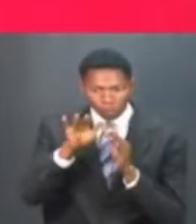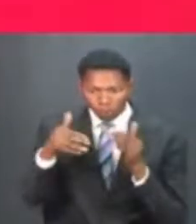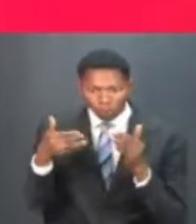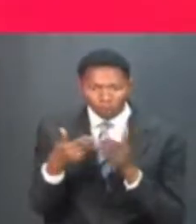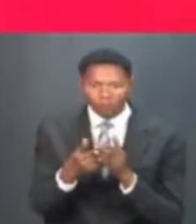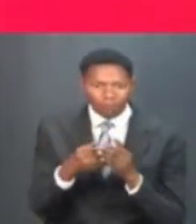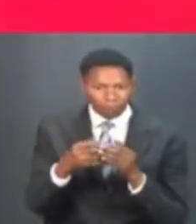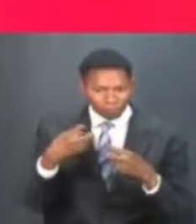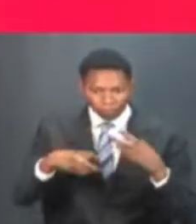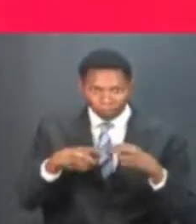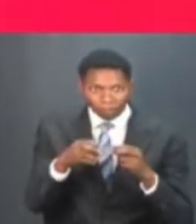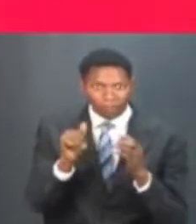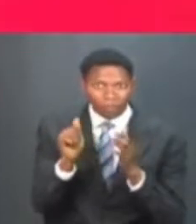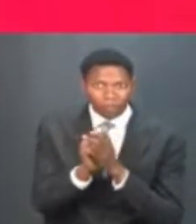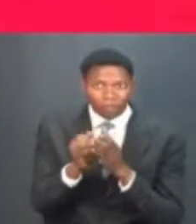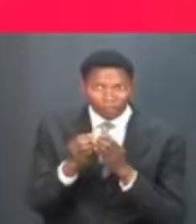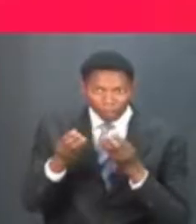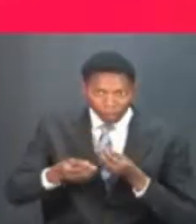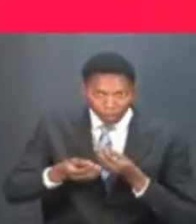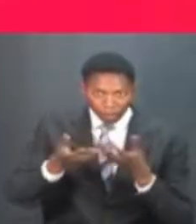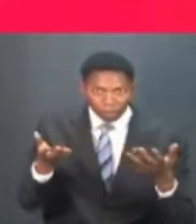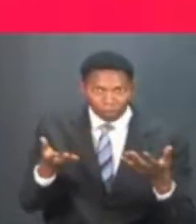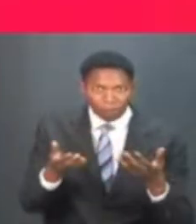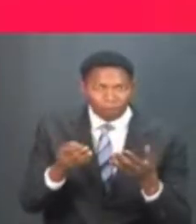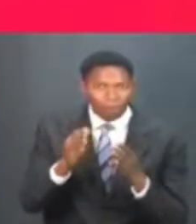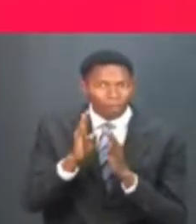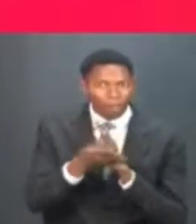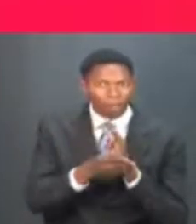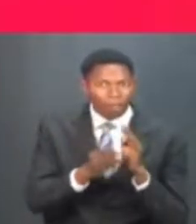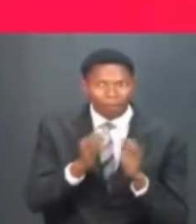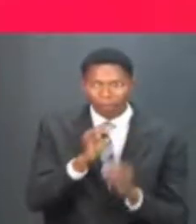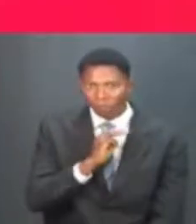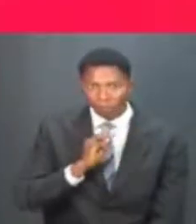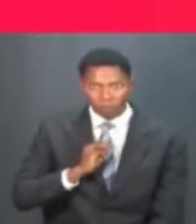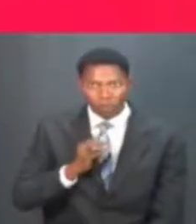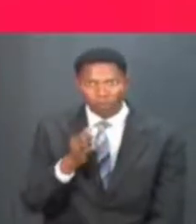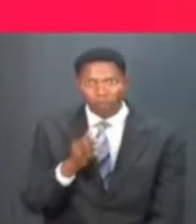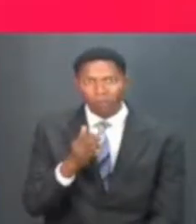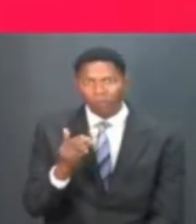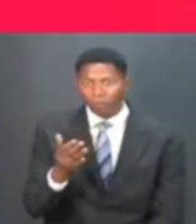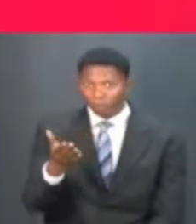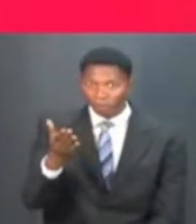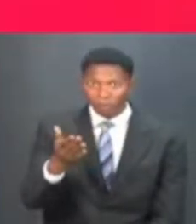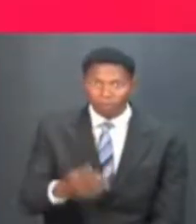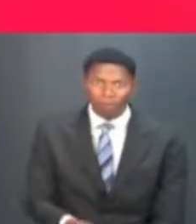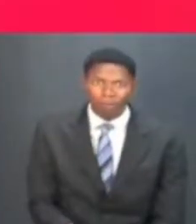by the Honorable Vincent Eko Asafua. Yes, we will now take yours.